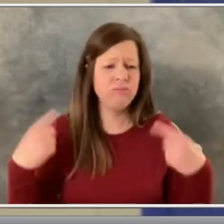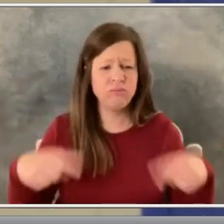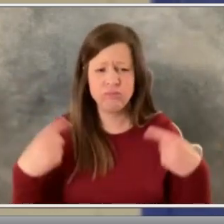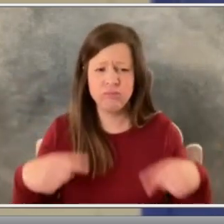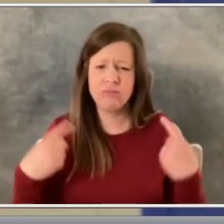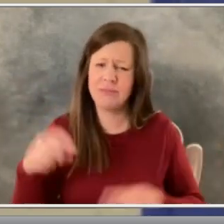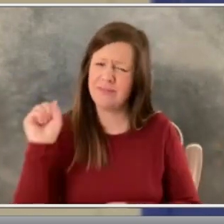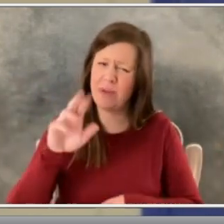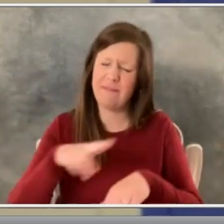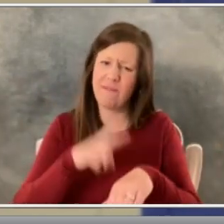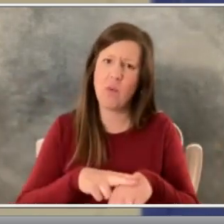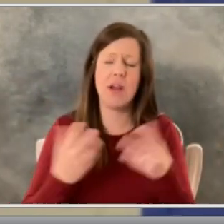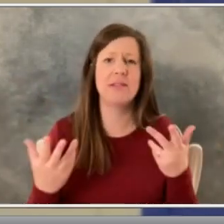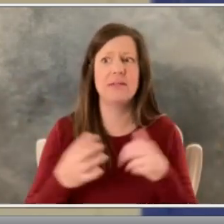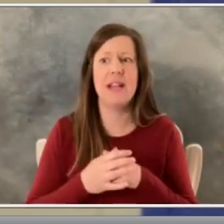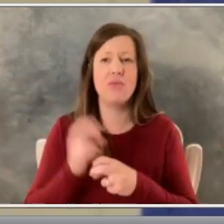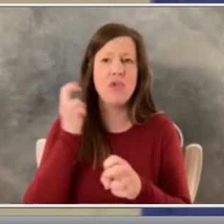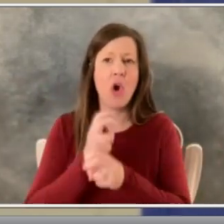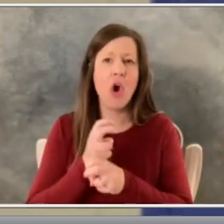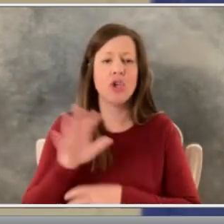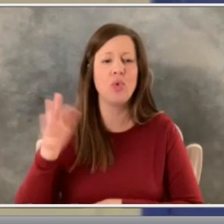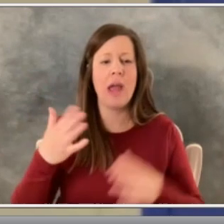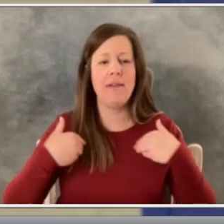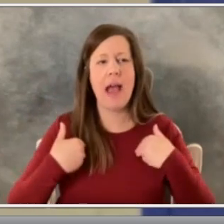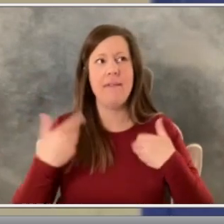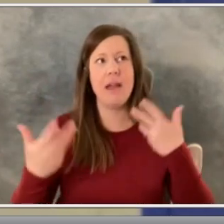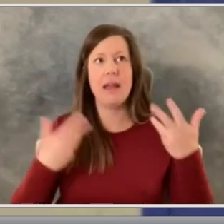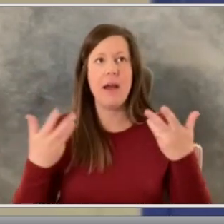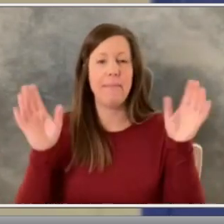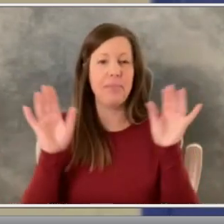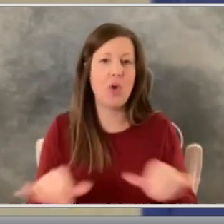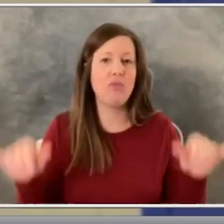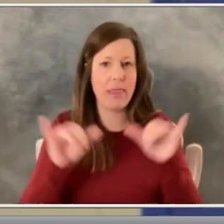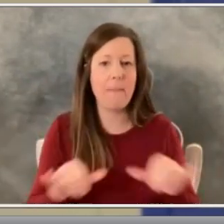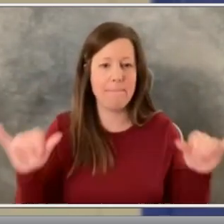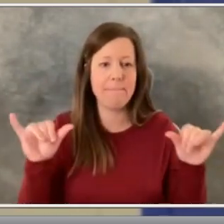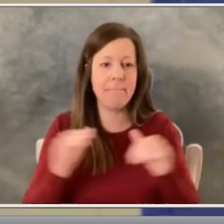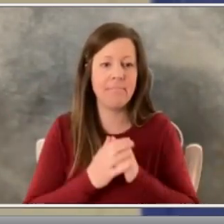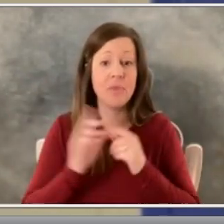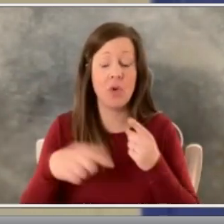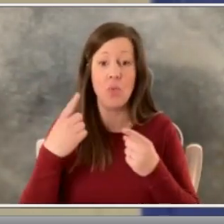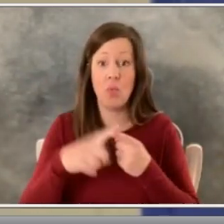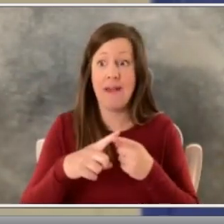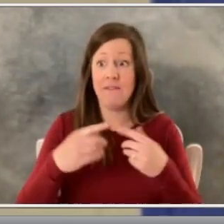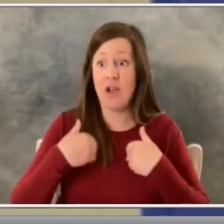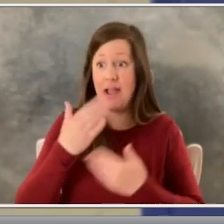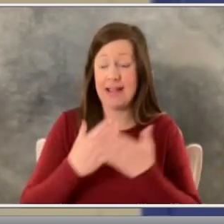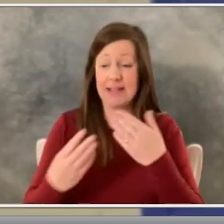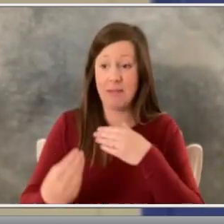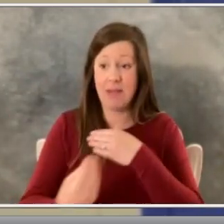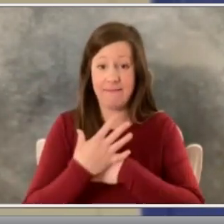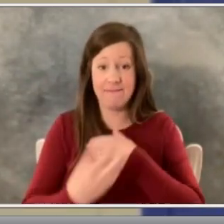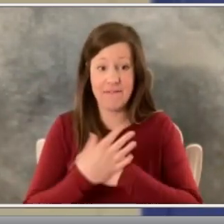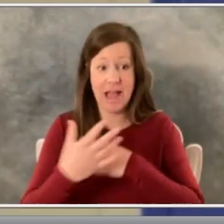of get into a rhythm. It wasn't until I became coached from a caregiver